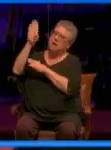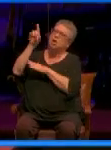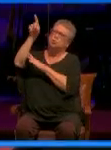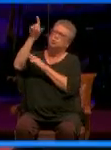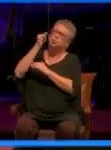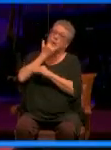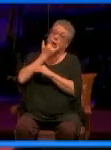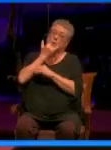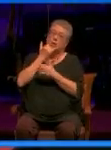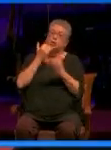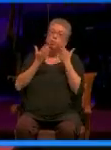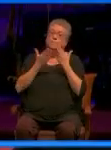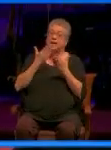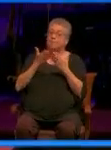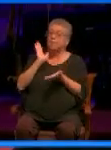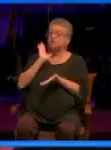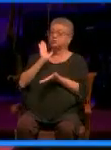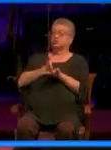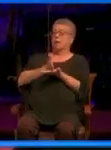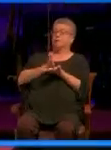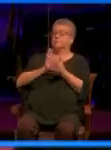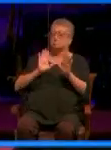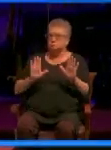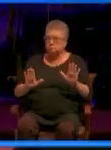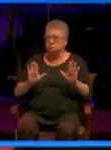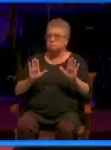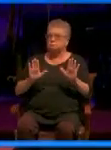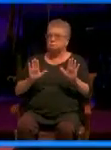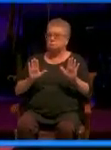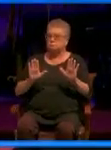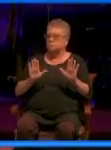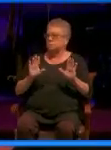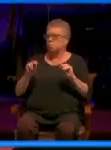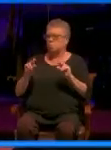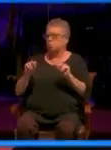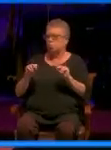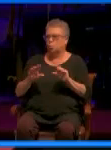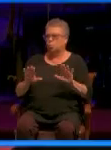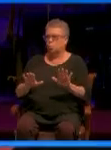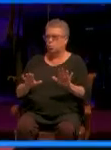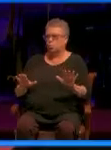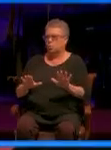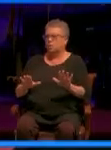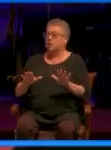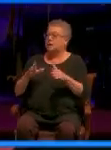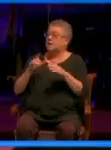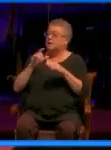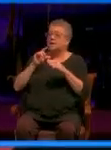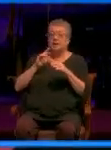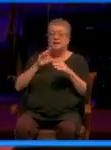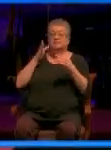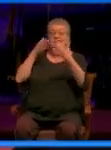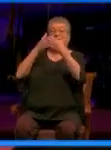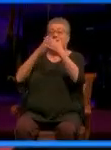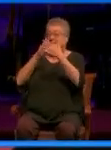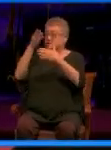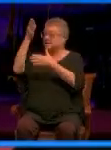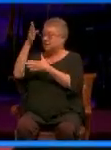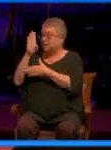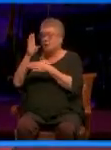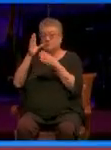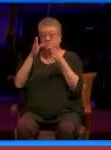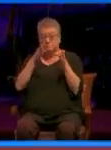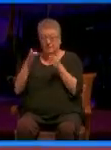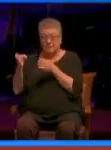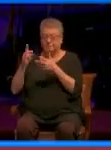wrong, you might want to hit the brakes right there, all right? So he is going against the word of the Lord. There's a second problem